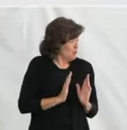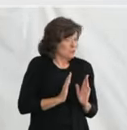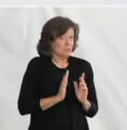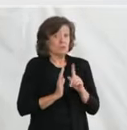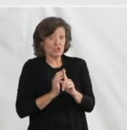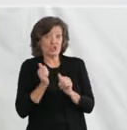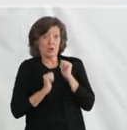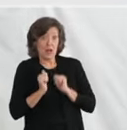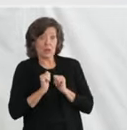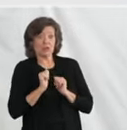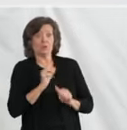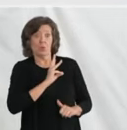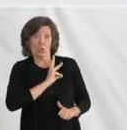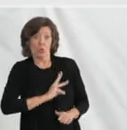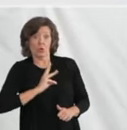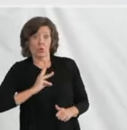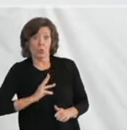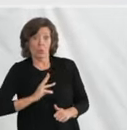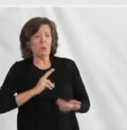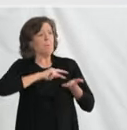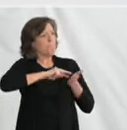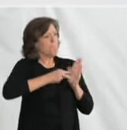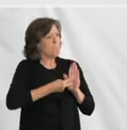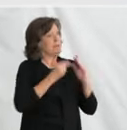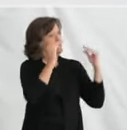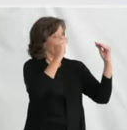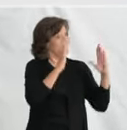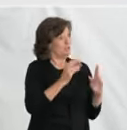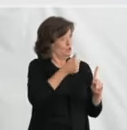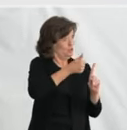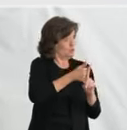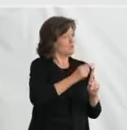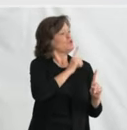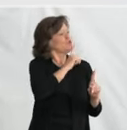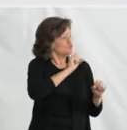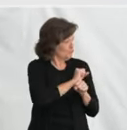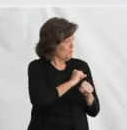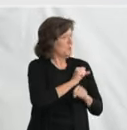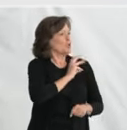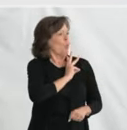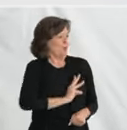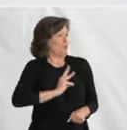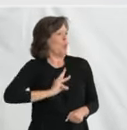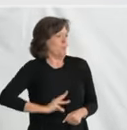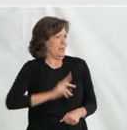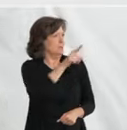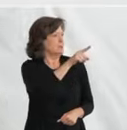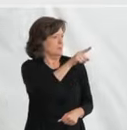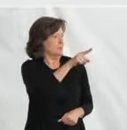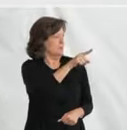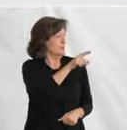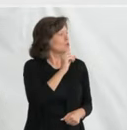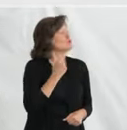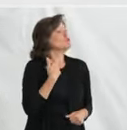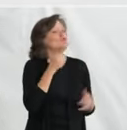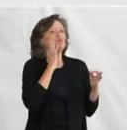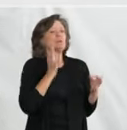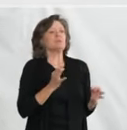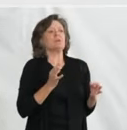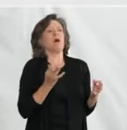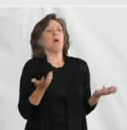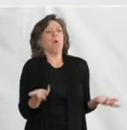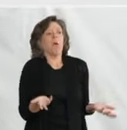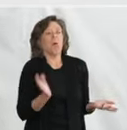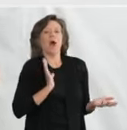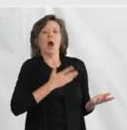logical conclusion that our teacher was Wonder Woman. And we decided it was our